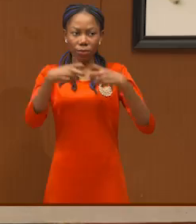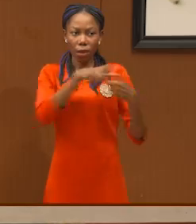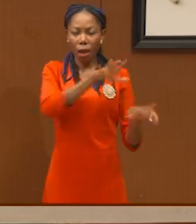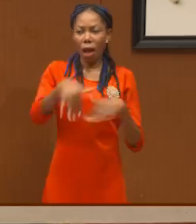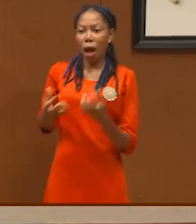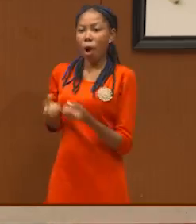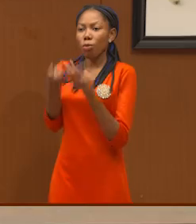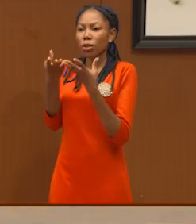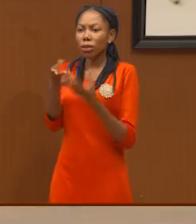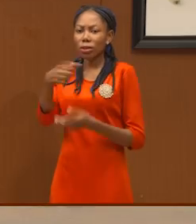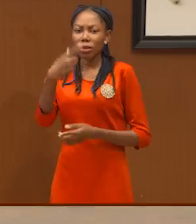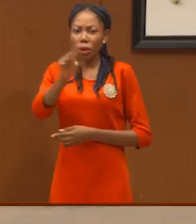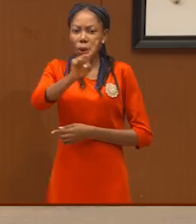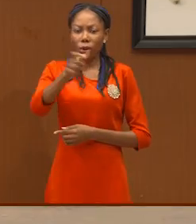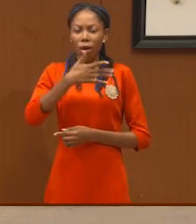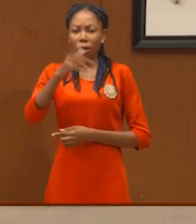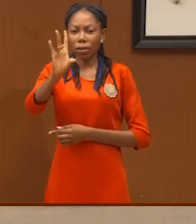exactly?